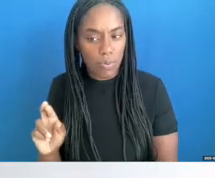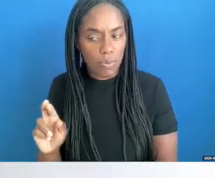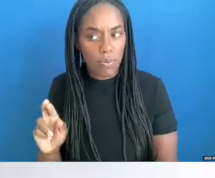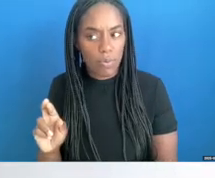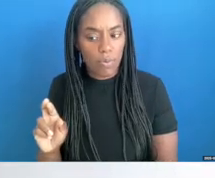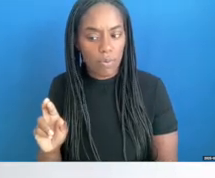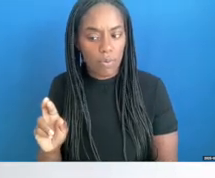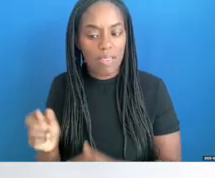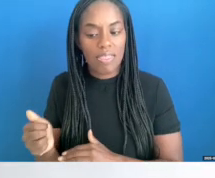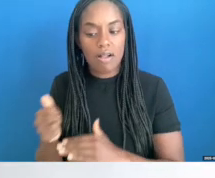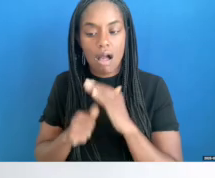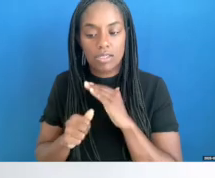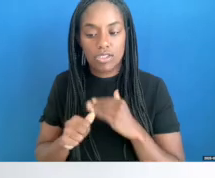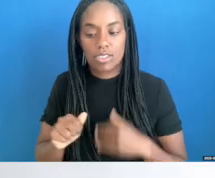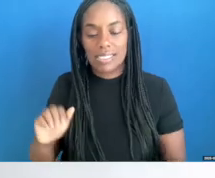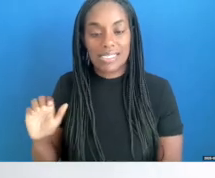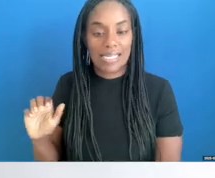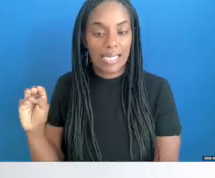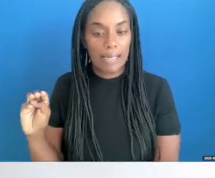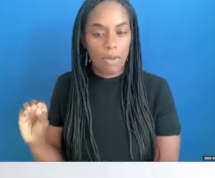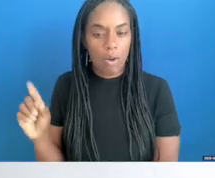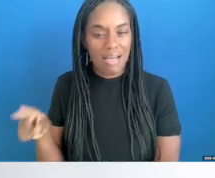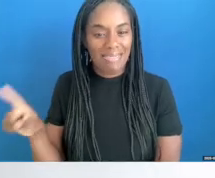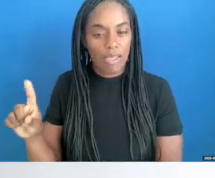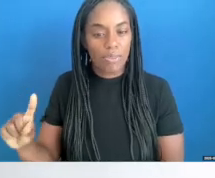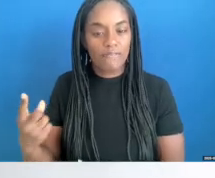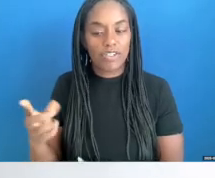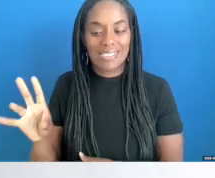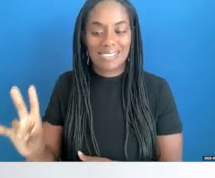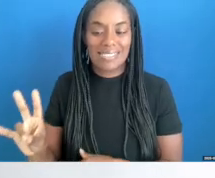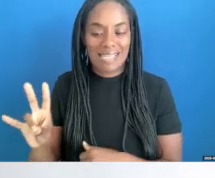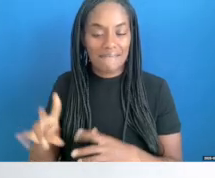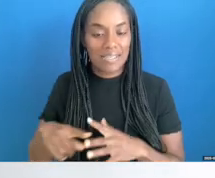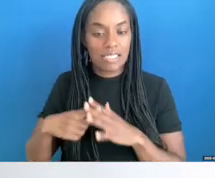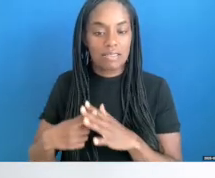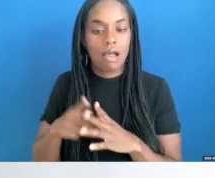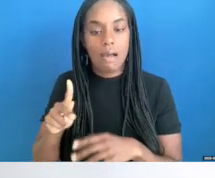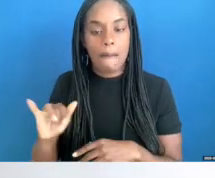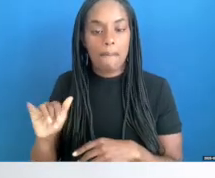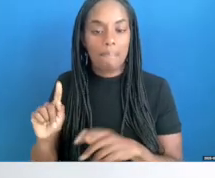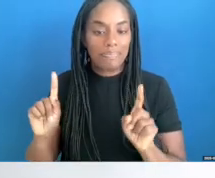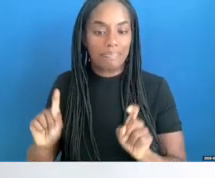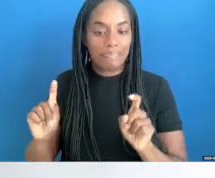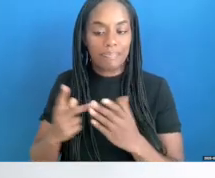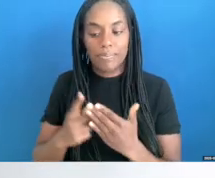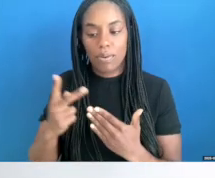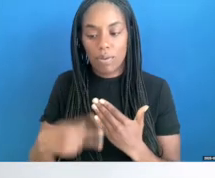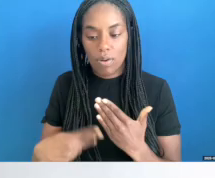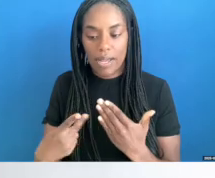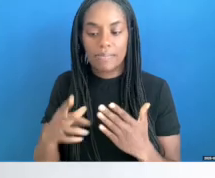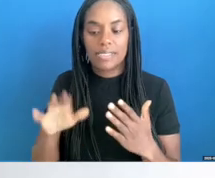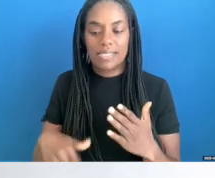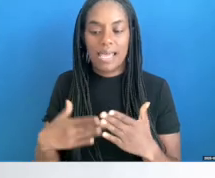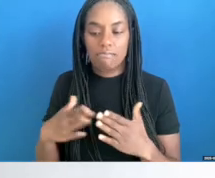under CMO. They were the first 7 initial pilot projects that provided shared mobility services